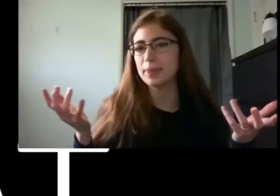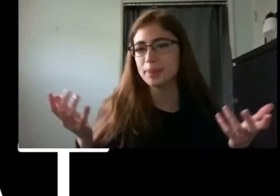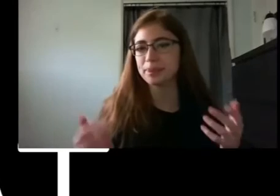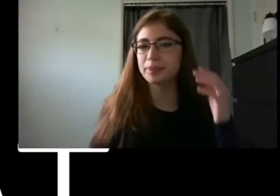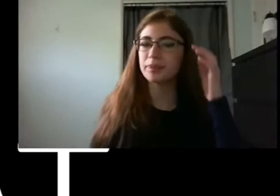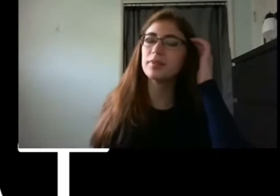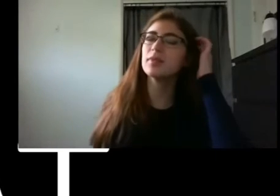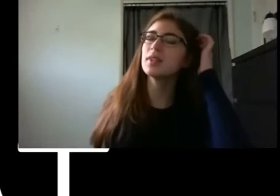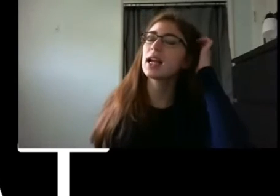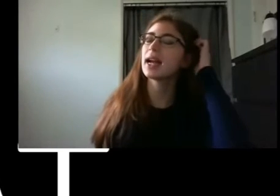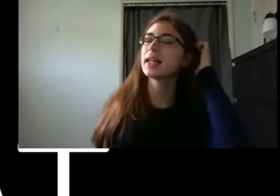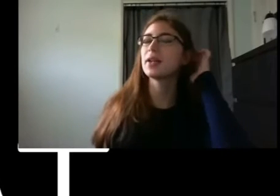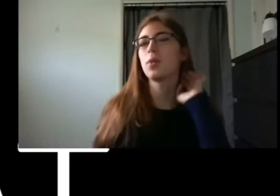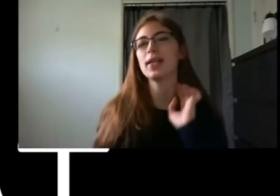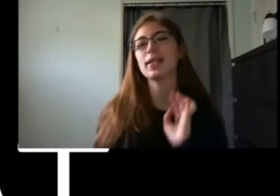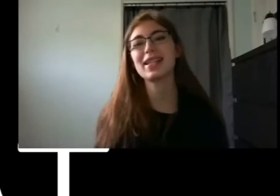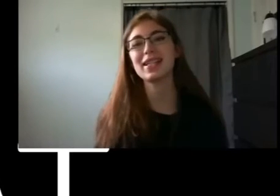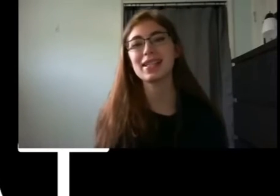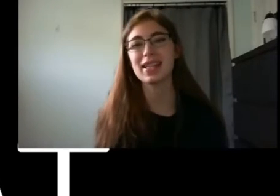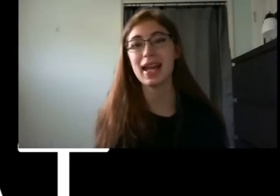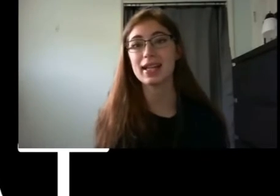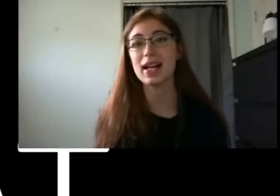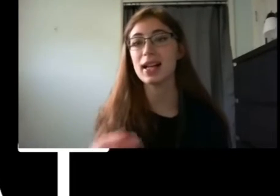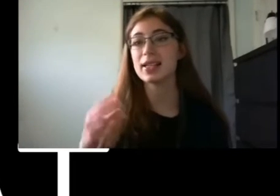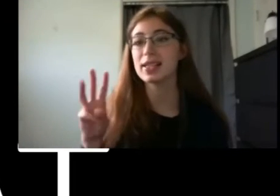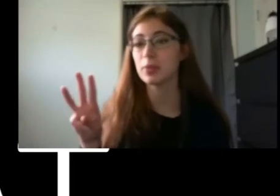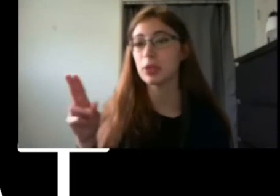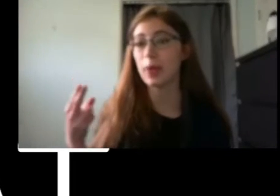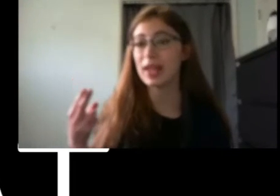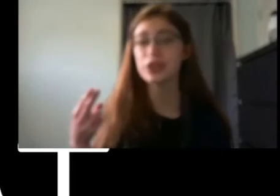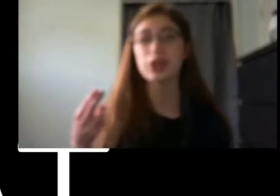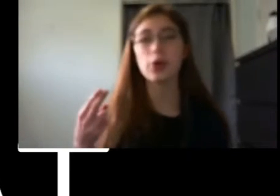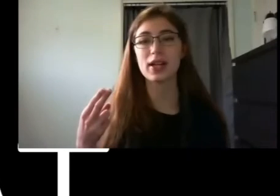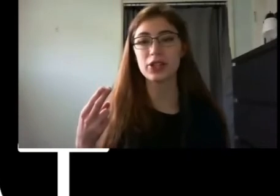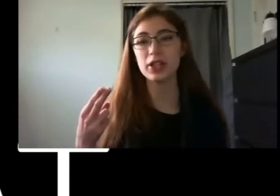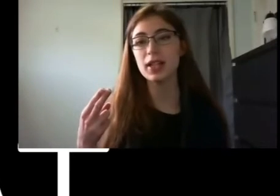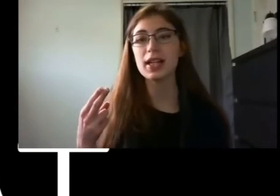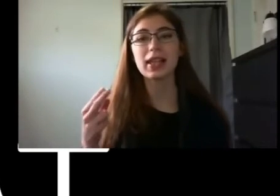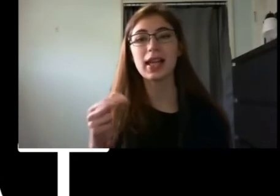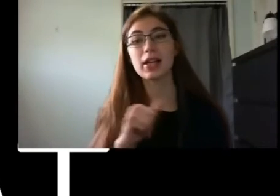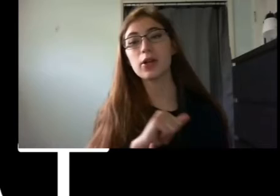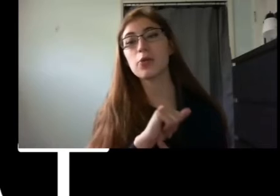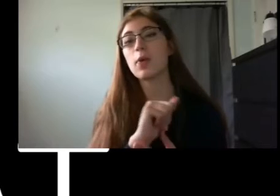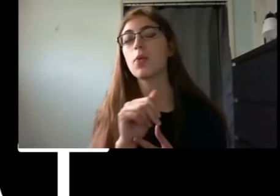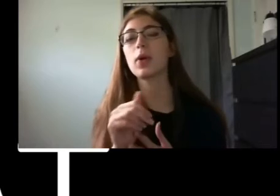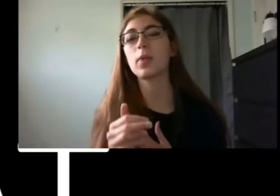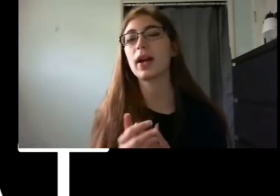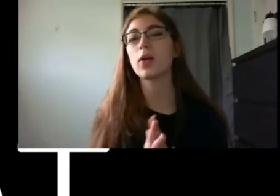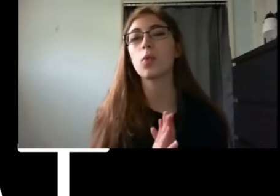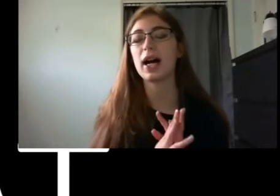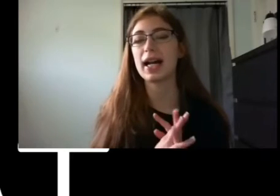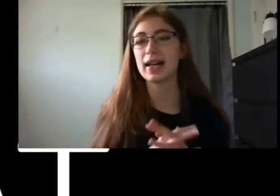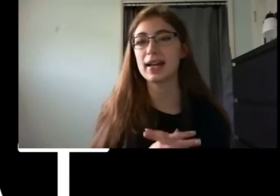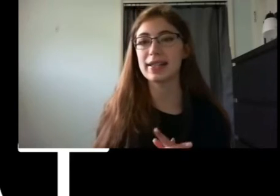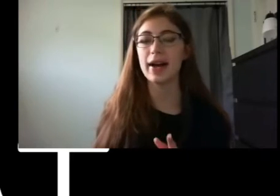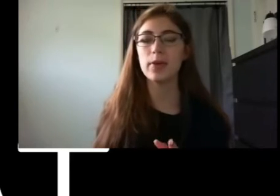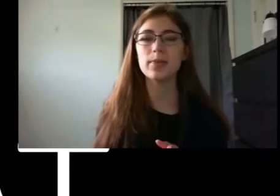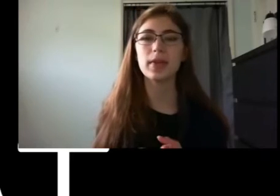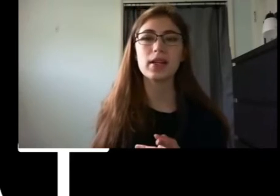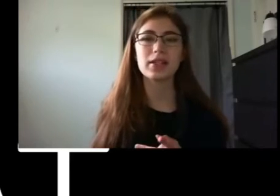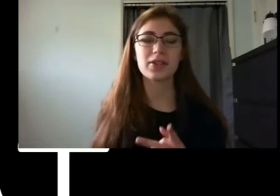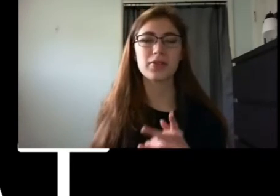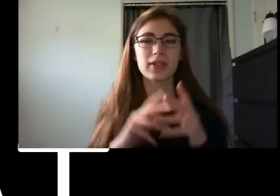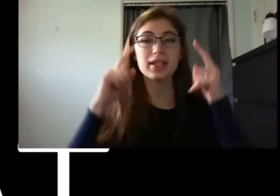What? And what is a WH question, like who, what, when, where, why, and